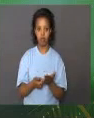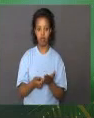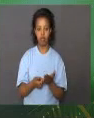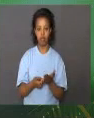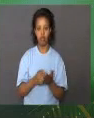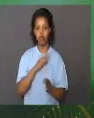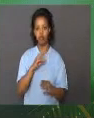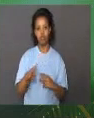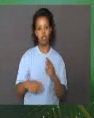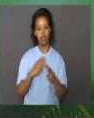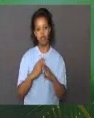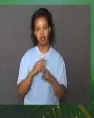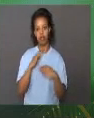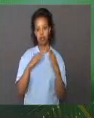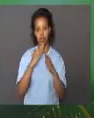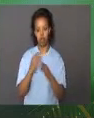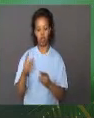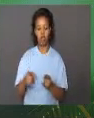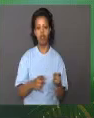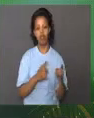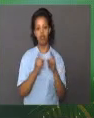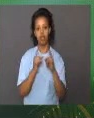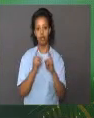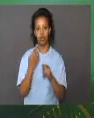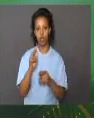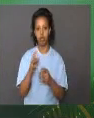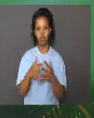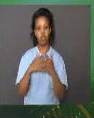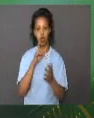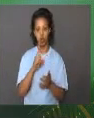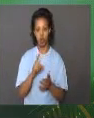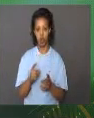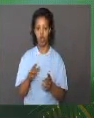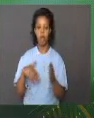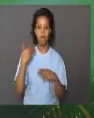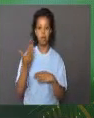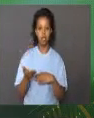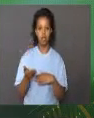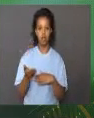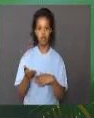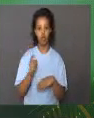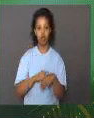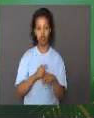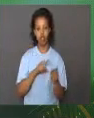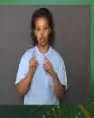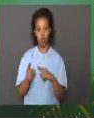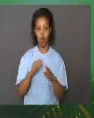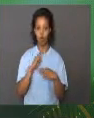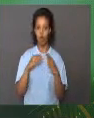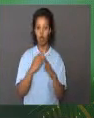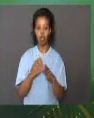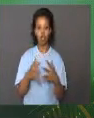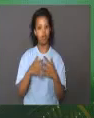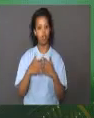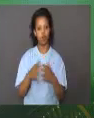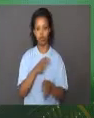tools. Over the next few lessons, we will identify biological